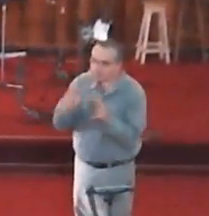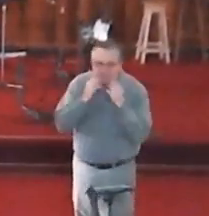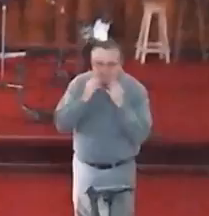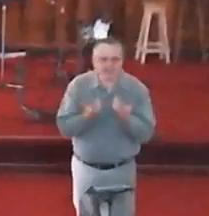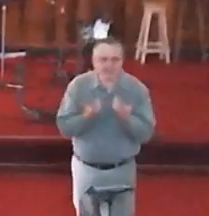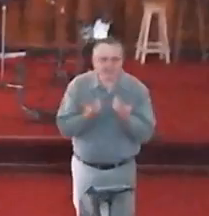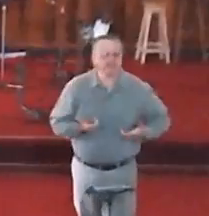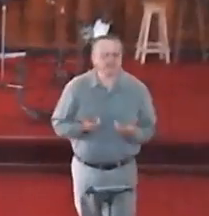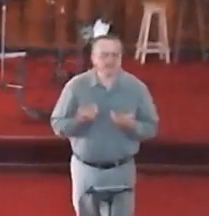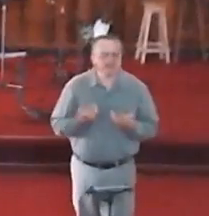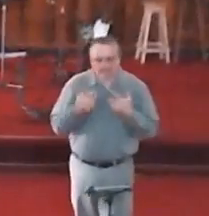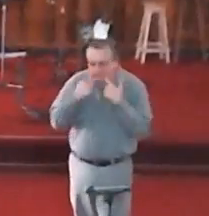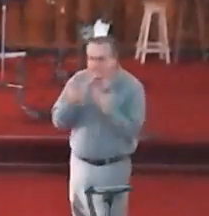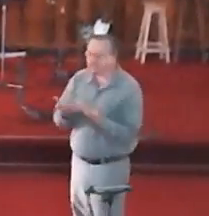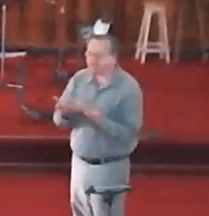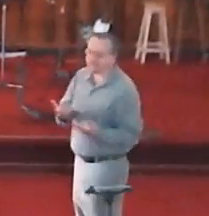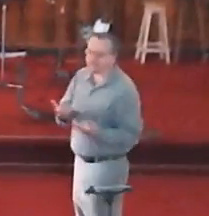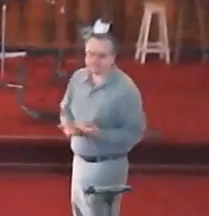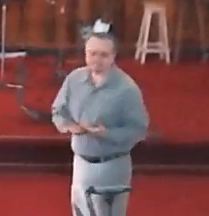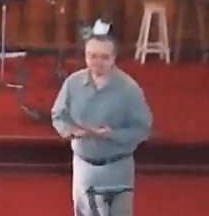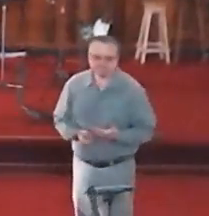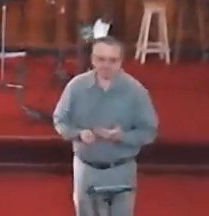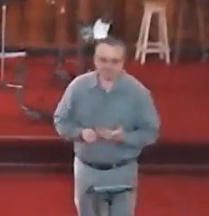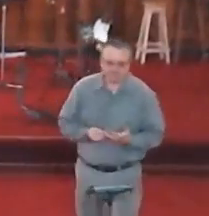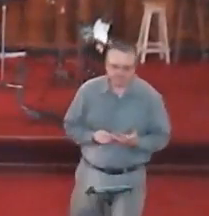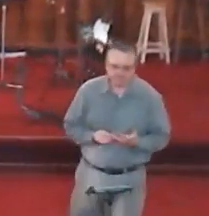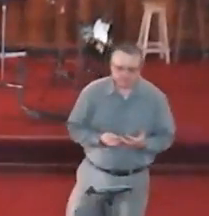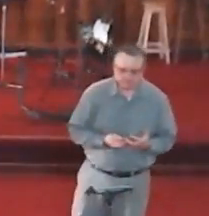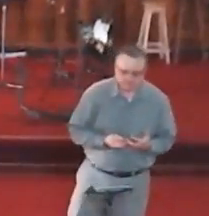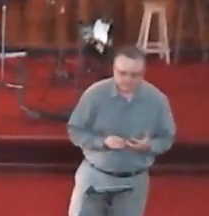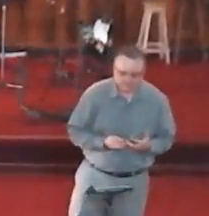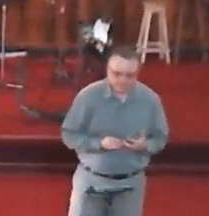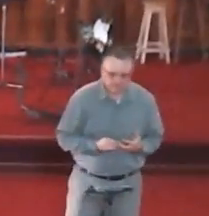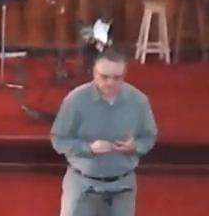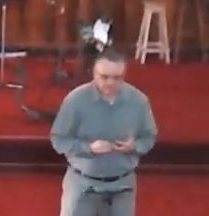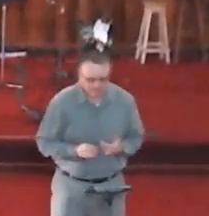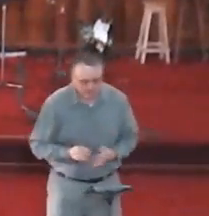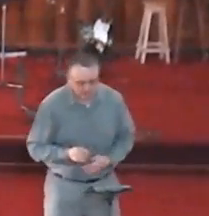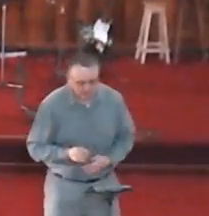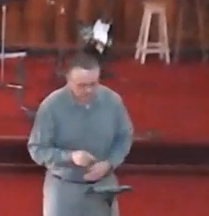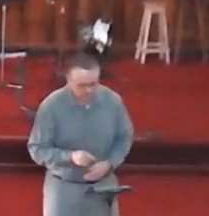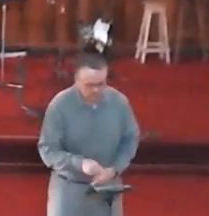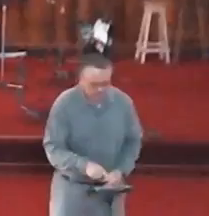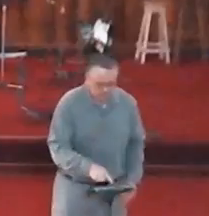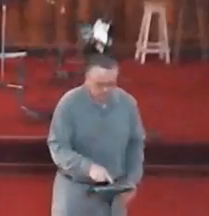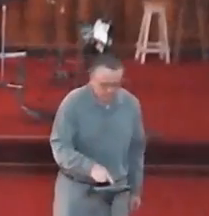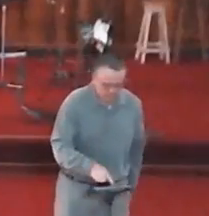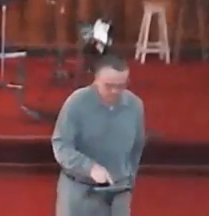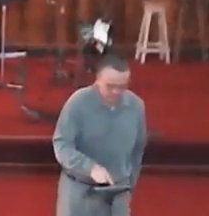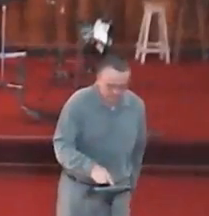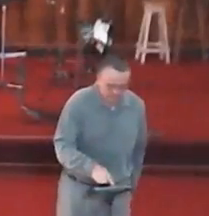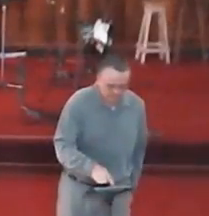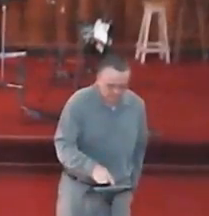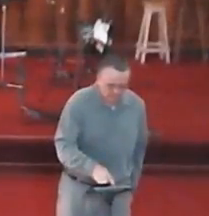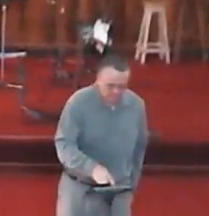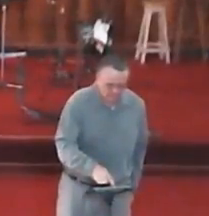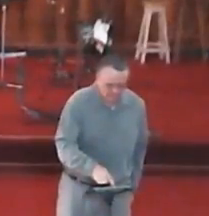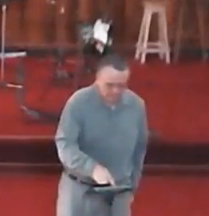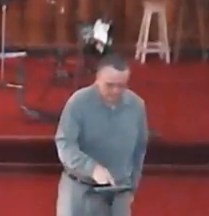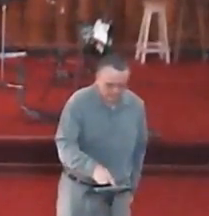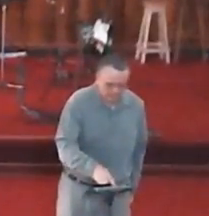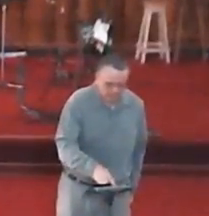podemos cometer con nuestro, al hablar. The first stage, revelation, is with the tongue reveals many